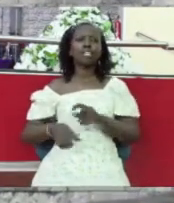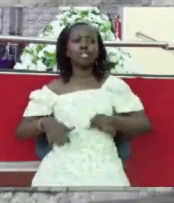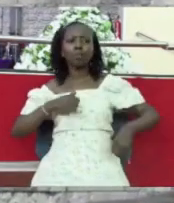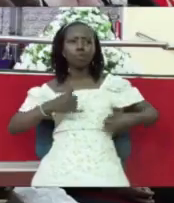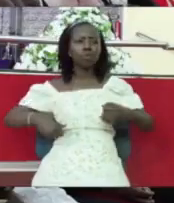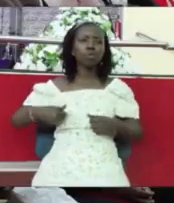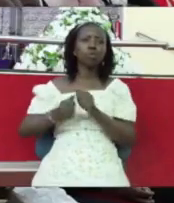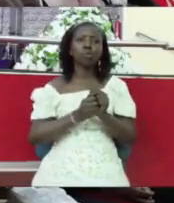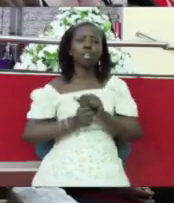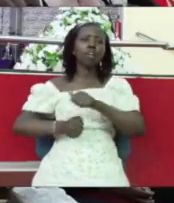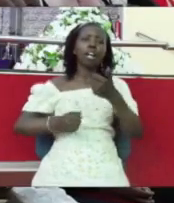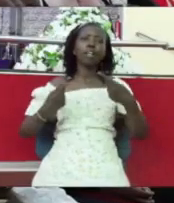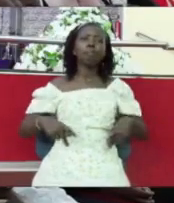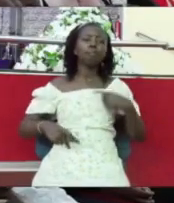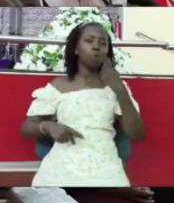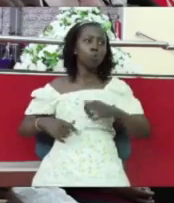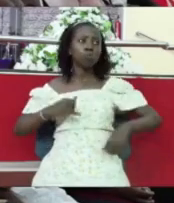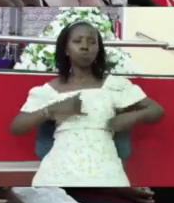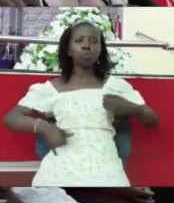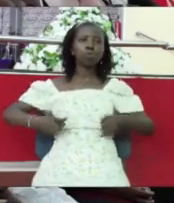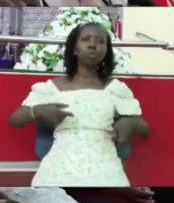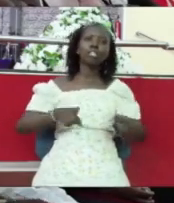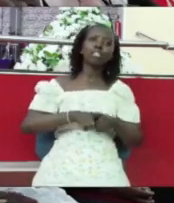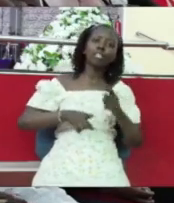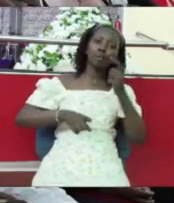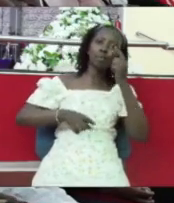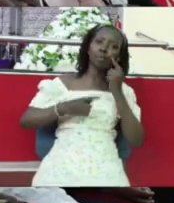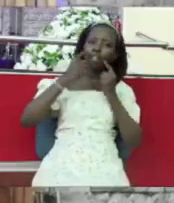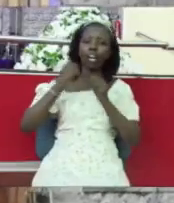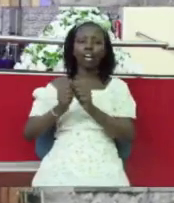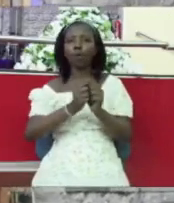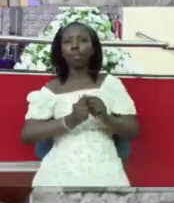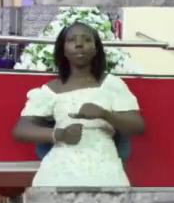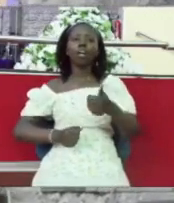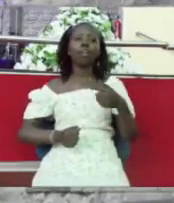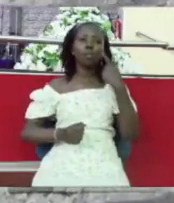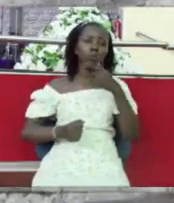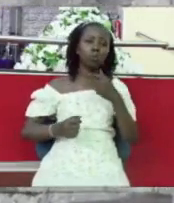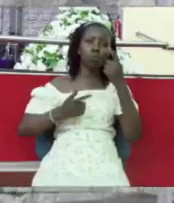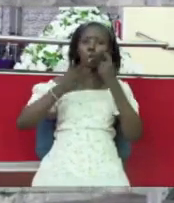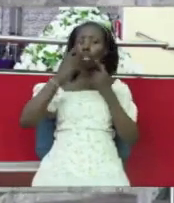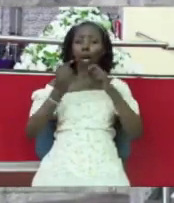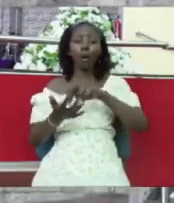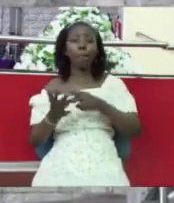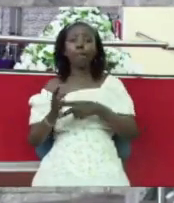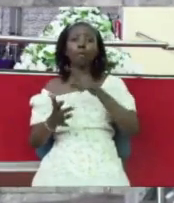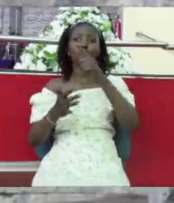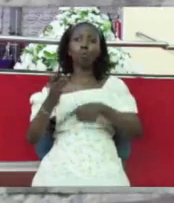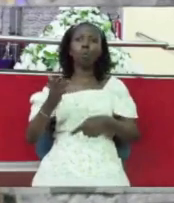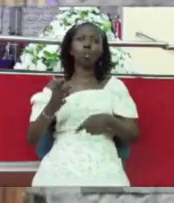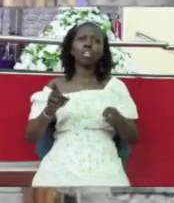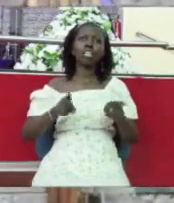rejoicing. Tutafurahia pamoja na wale ambao wanafurahia. We will weep with those who are weeping. Tutalia pamoja na wale wanalia. Meaning that we identify with